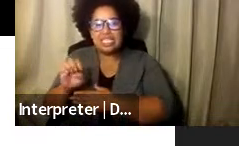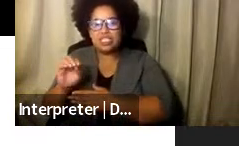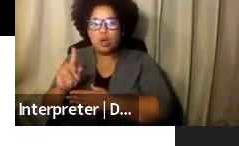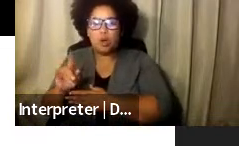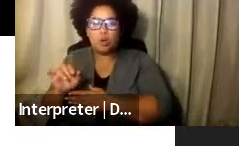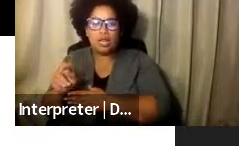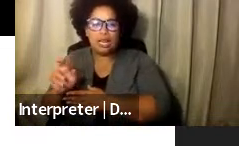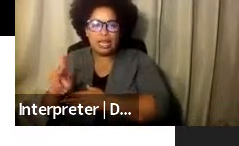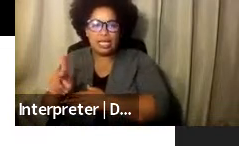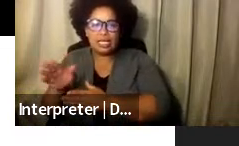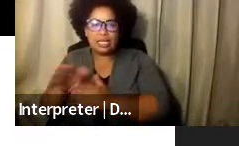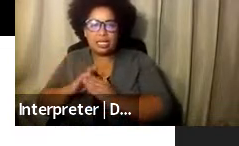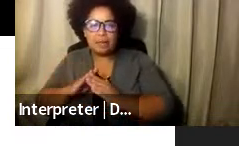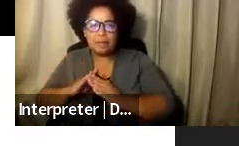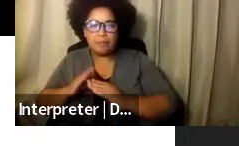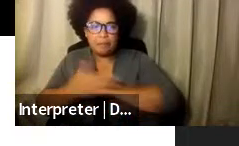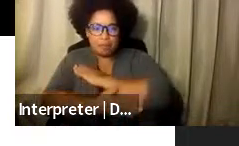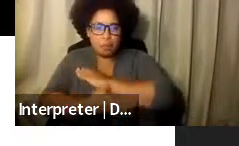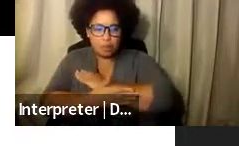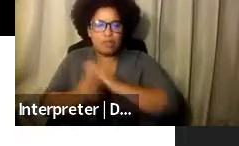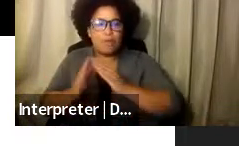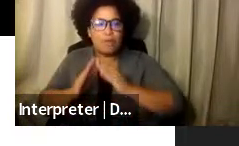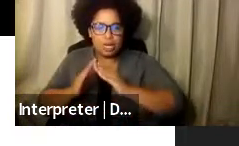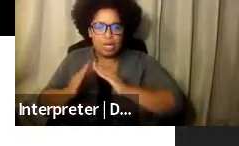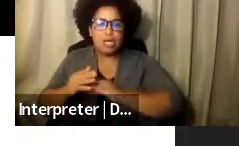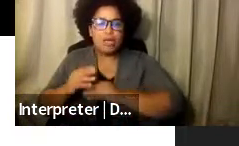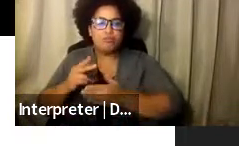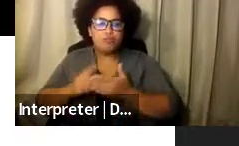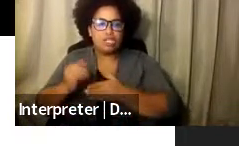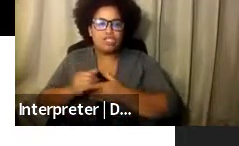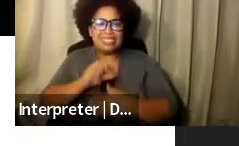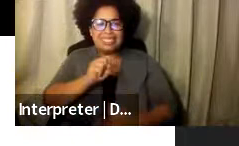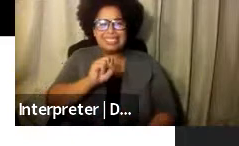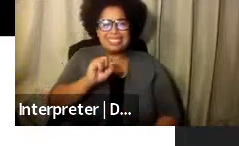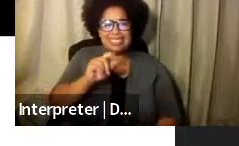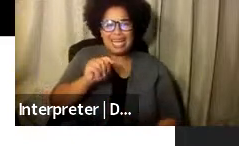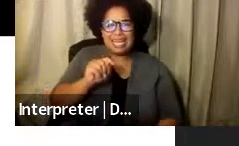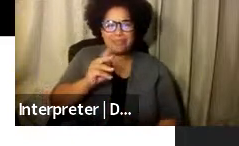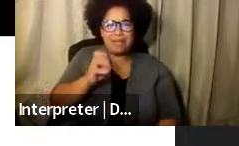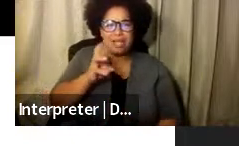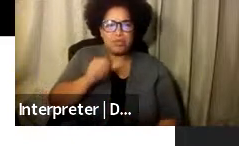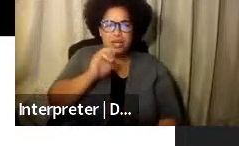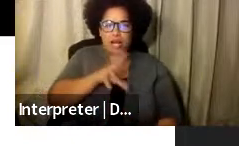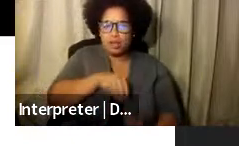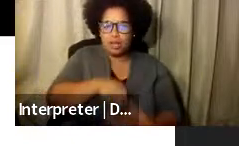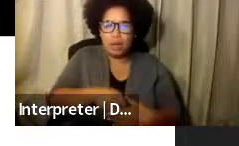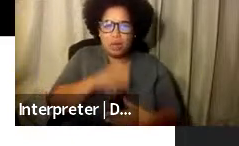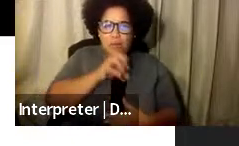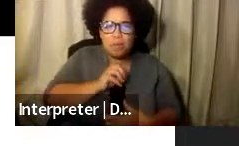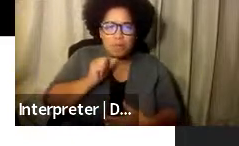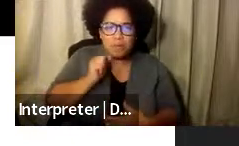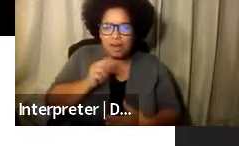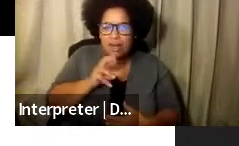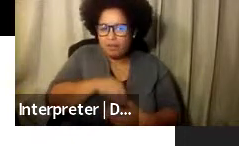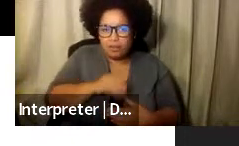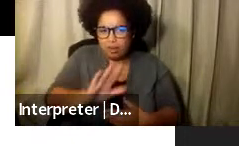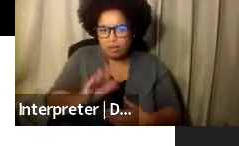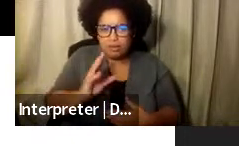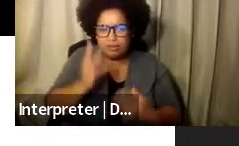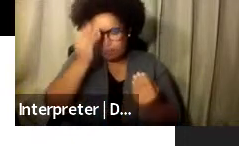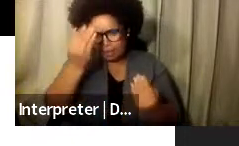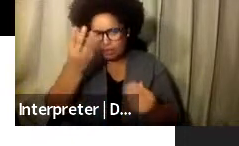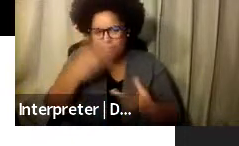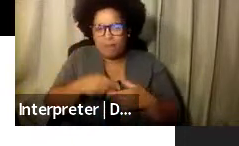Covenant House, St. Mary's, which is a senior center. So we did not include their data in